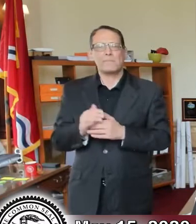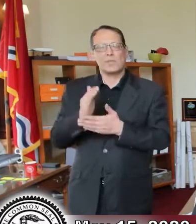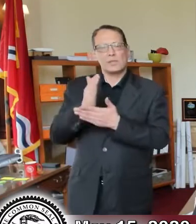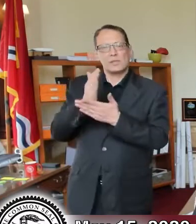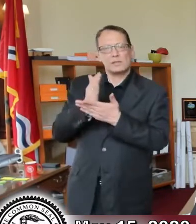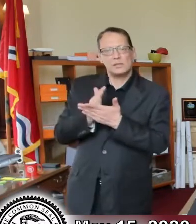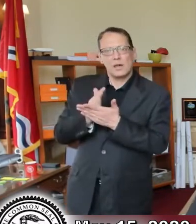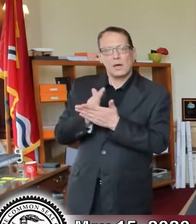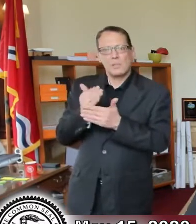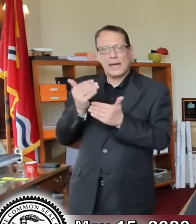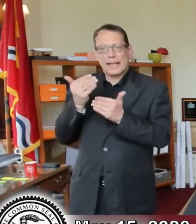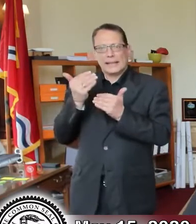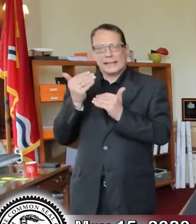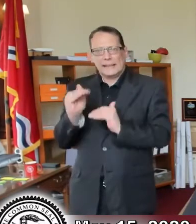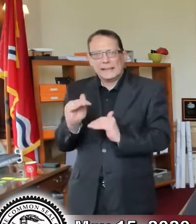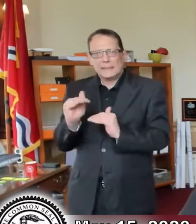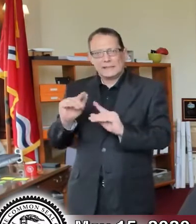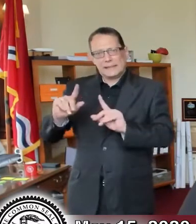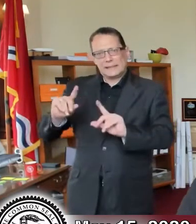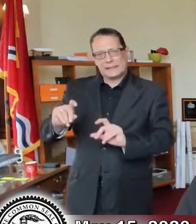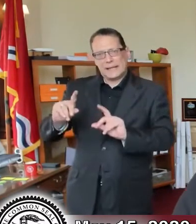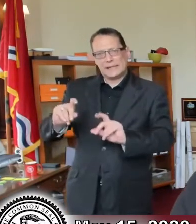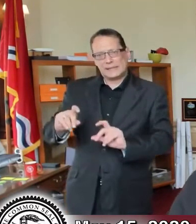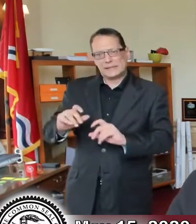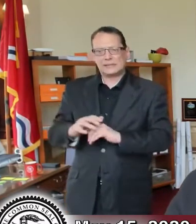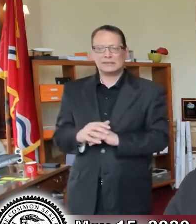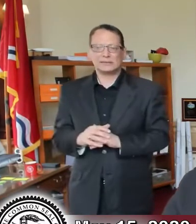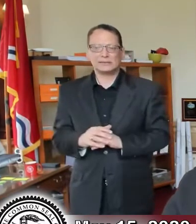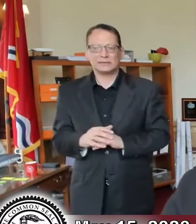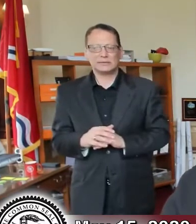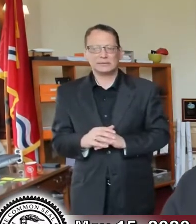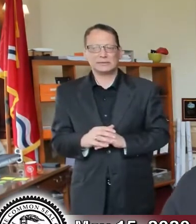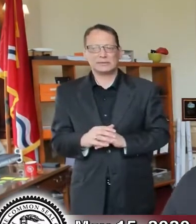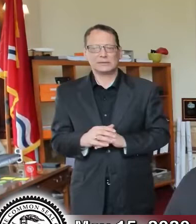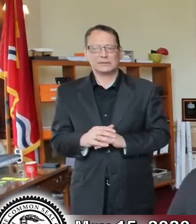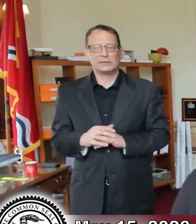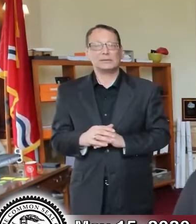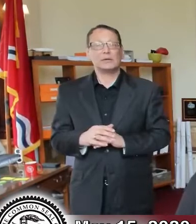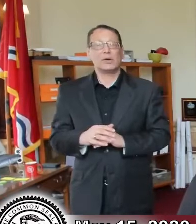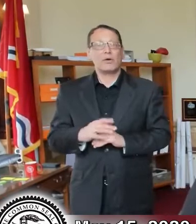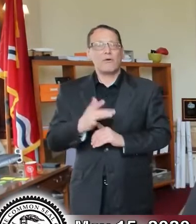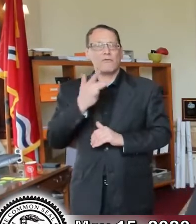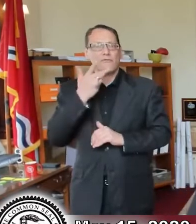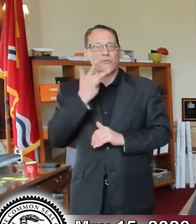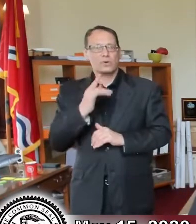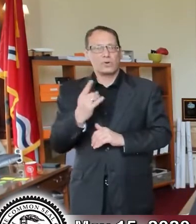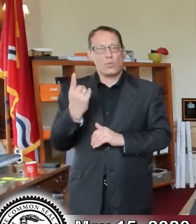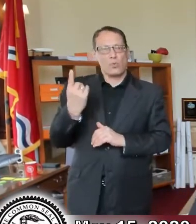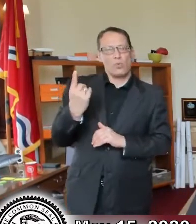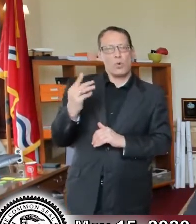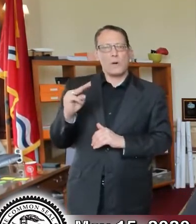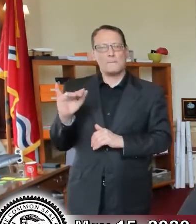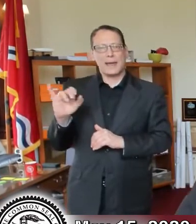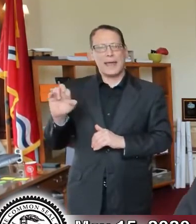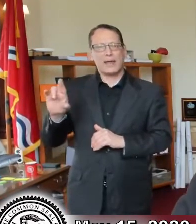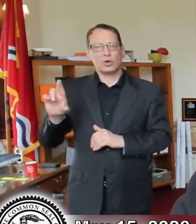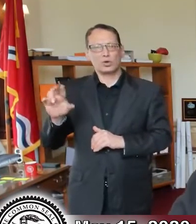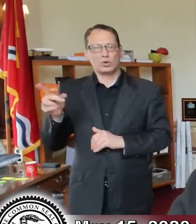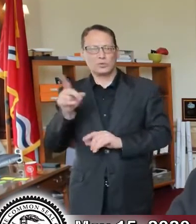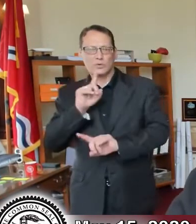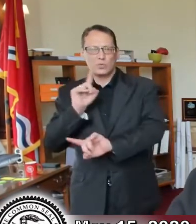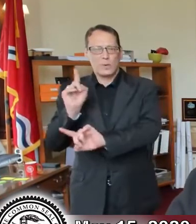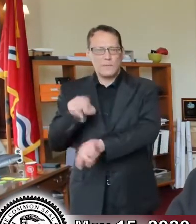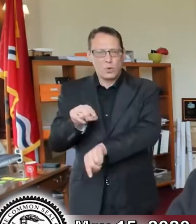limited asymptomatic testing there. And fortunately, and this is anecdotal, but the one mayor who was reporting it, they